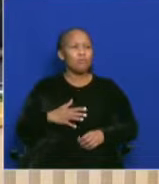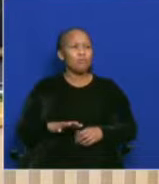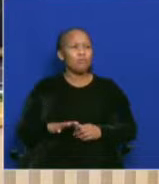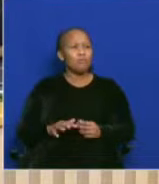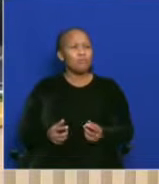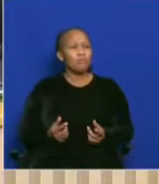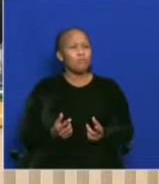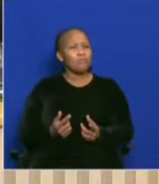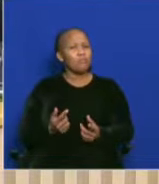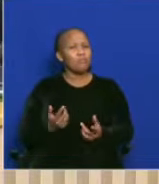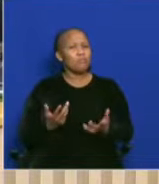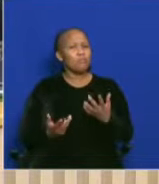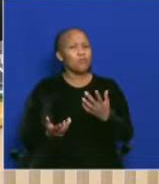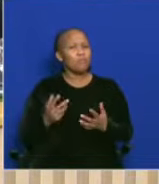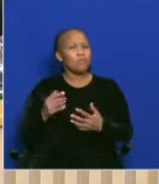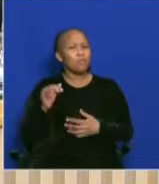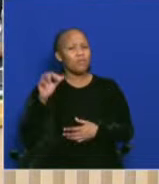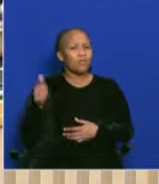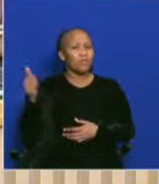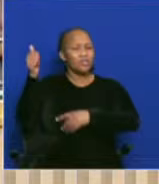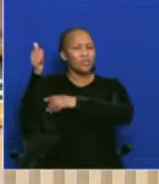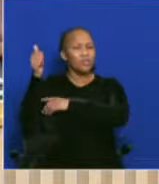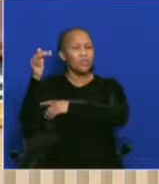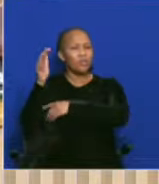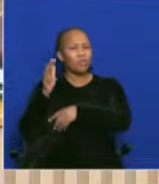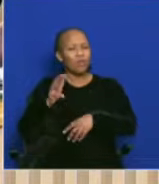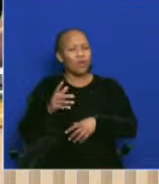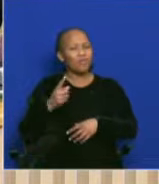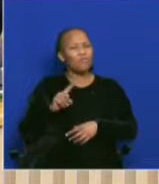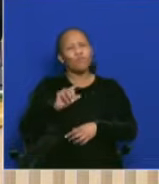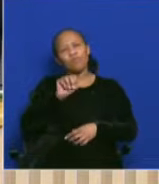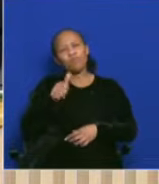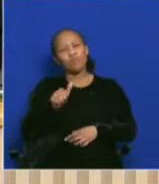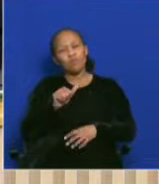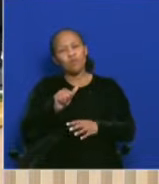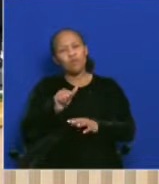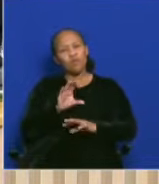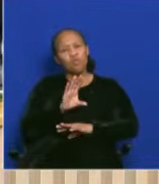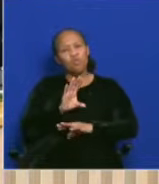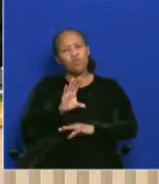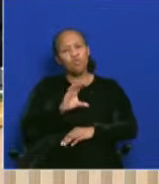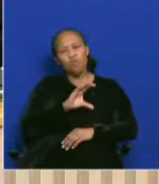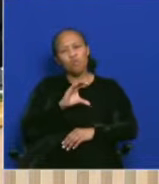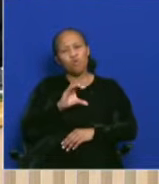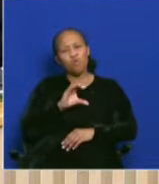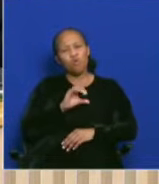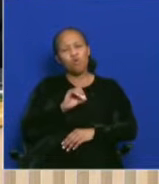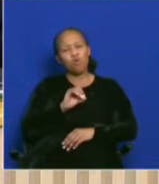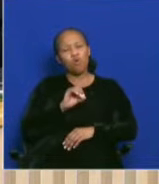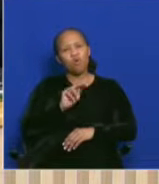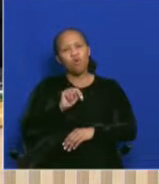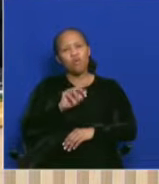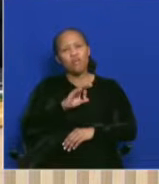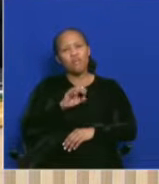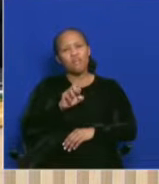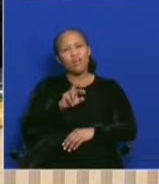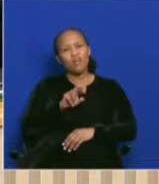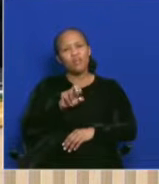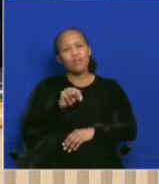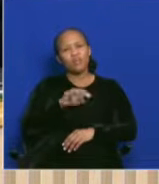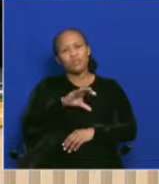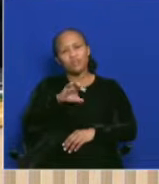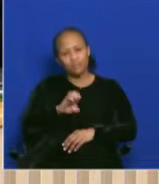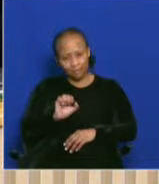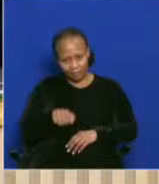That's correct, Chair. I mean, that's certainly how it appears. And specifically on those where there's a detailed interaction. And it's